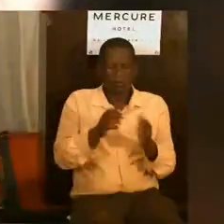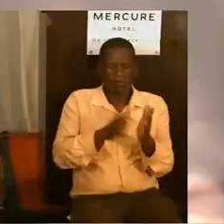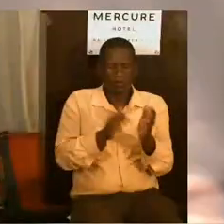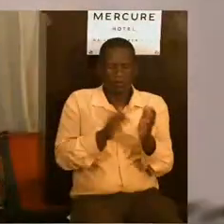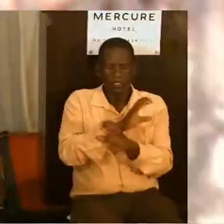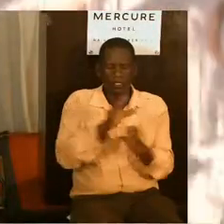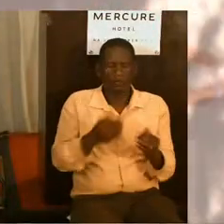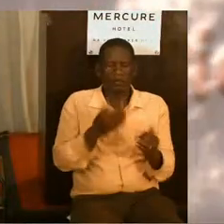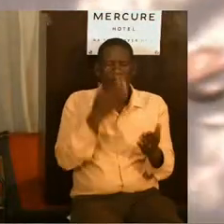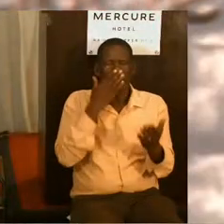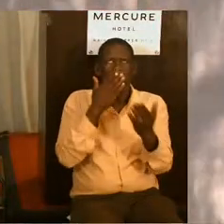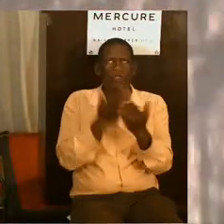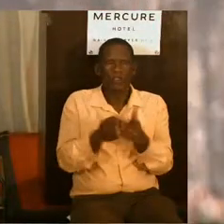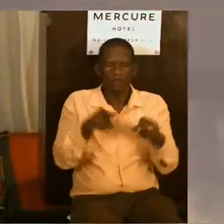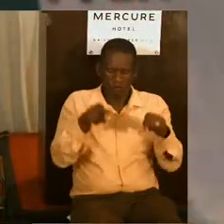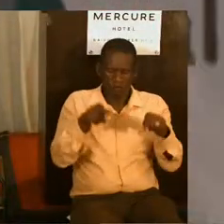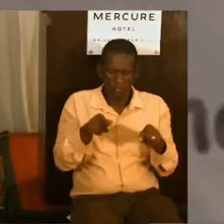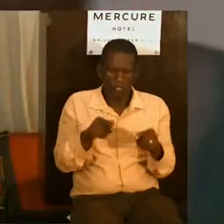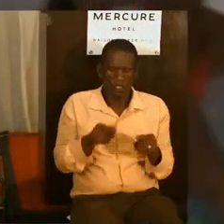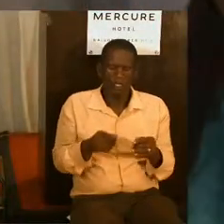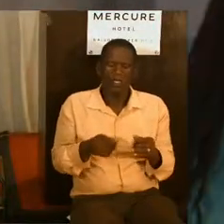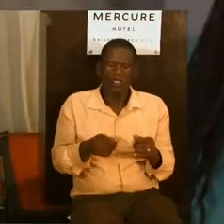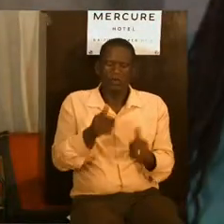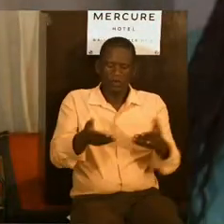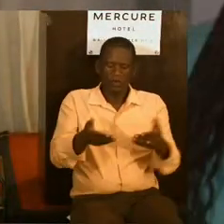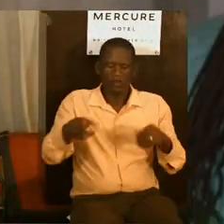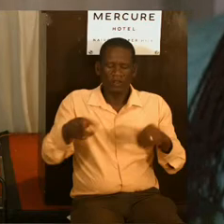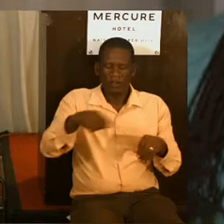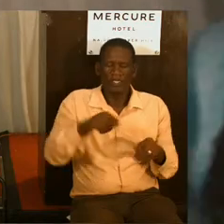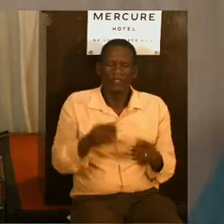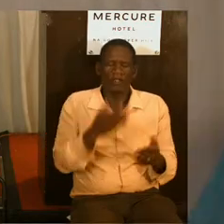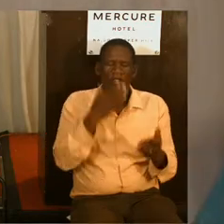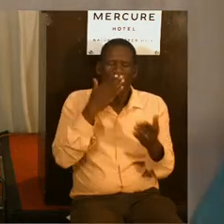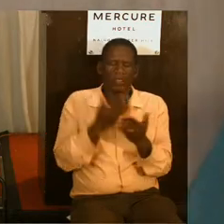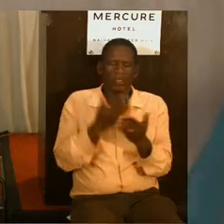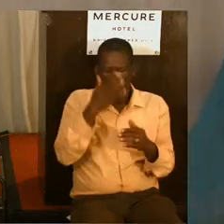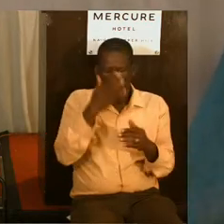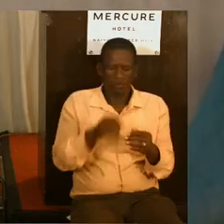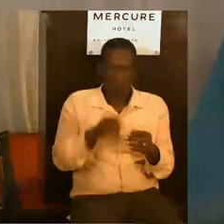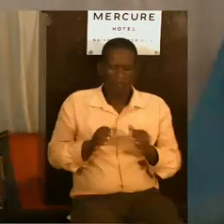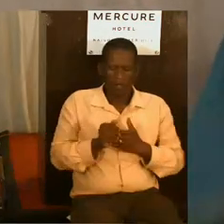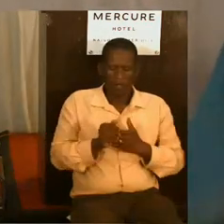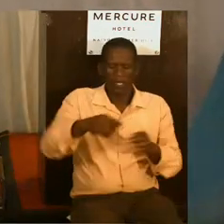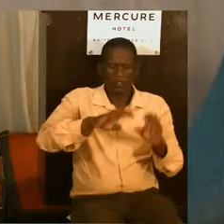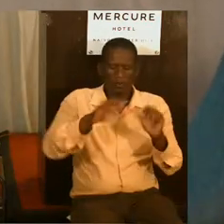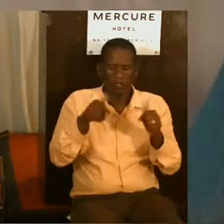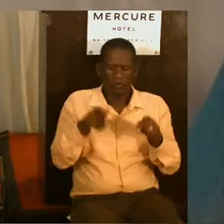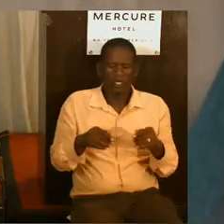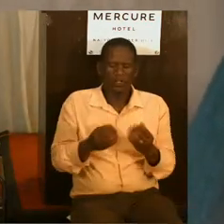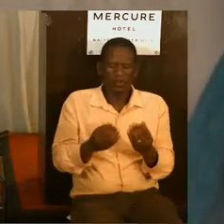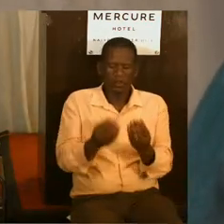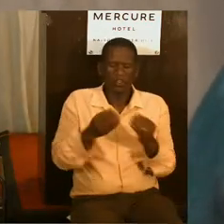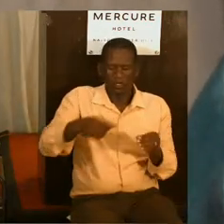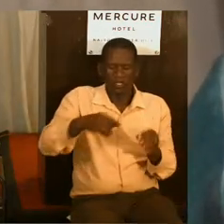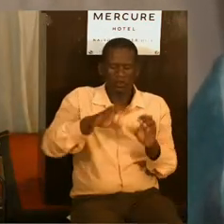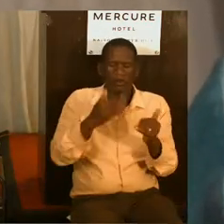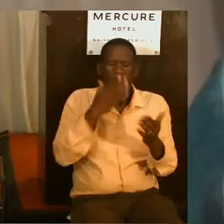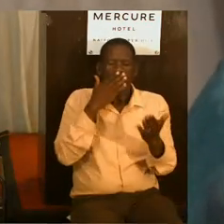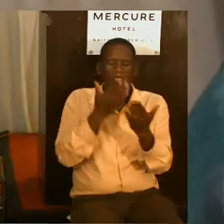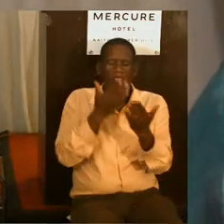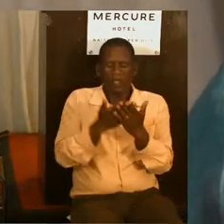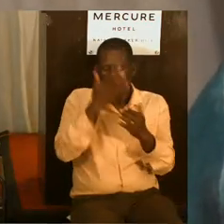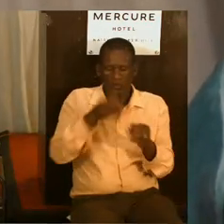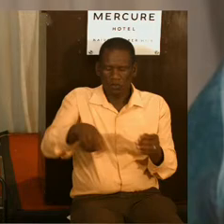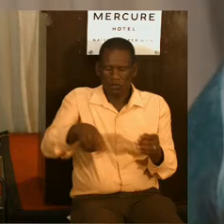name of Jesus Christ we thank you for this day that you have given us thank you because you've led us and you have taught us thank you because